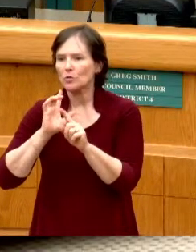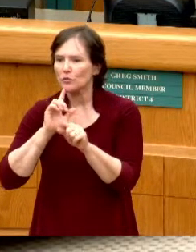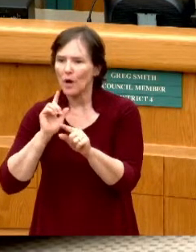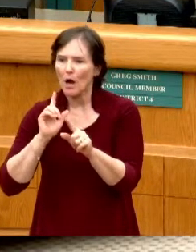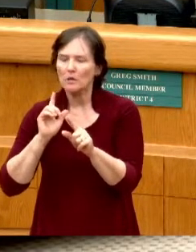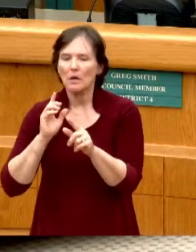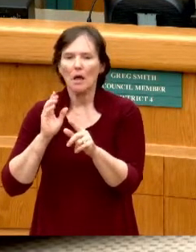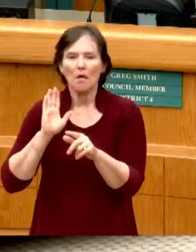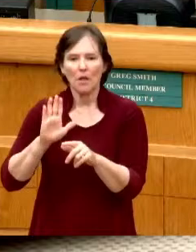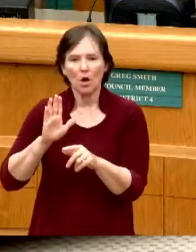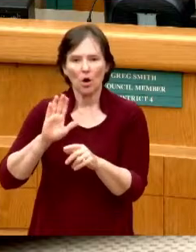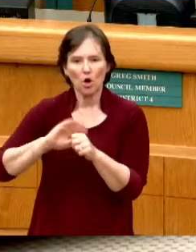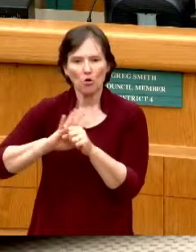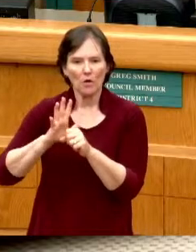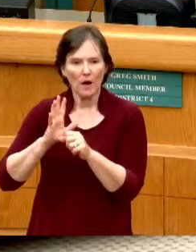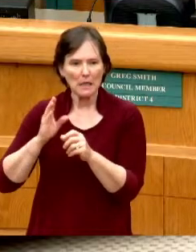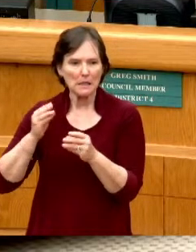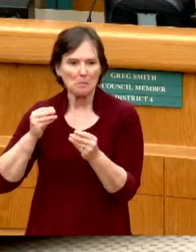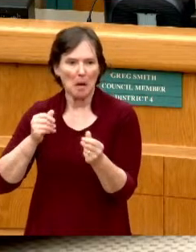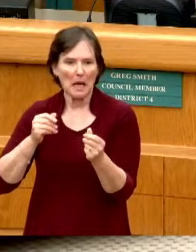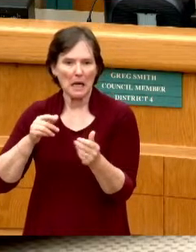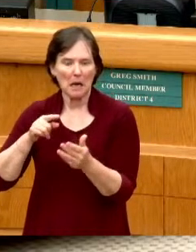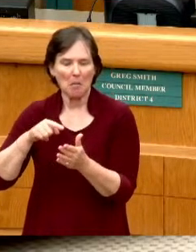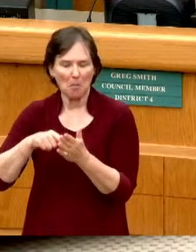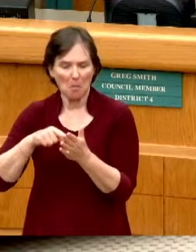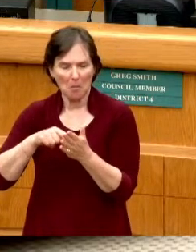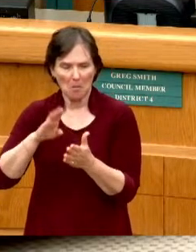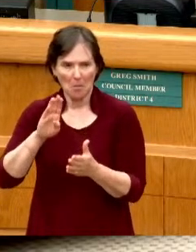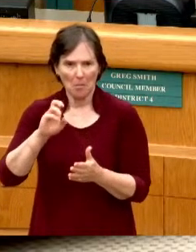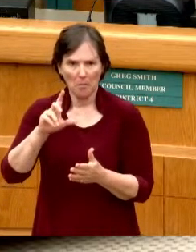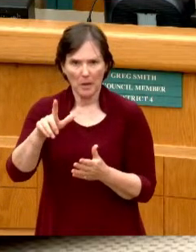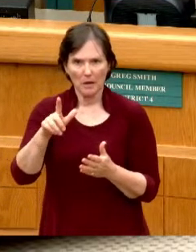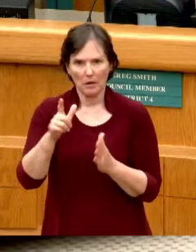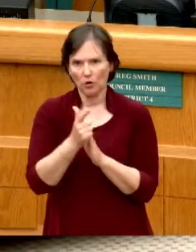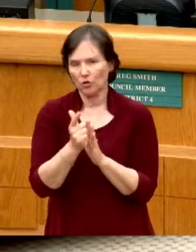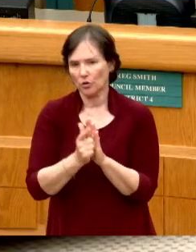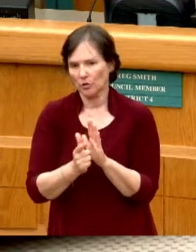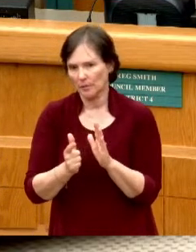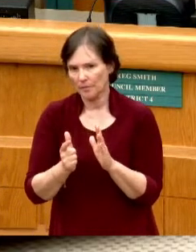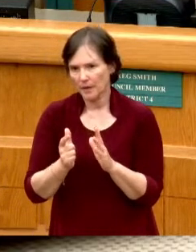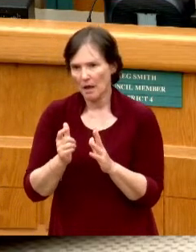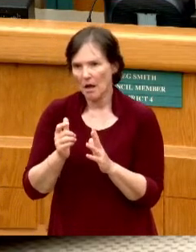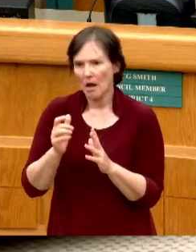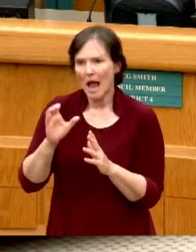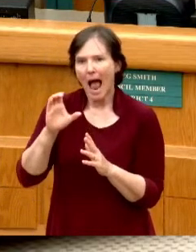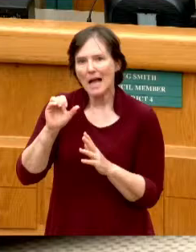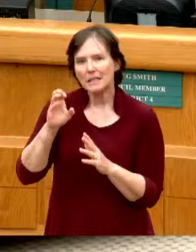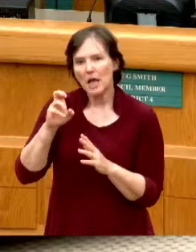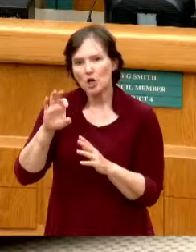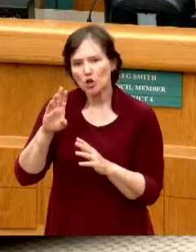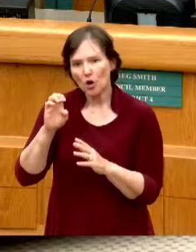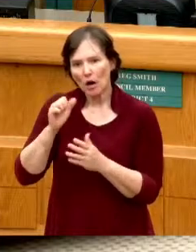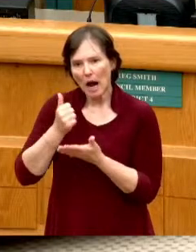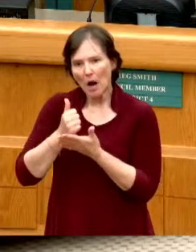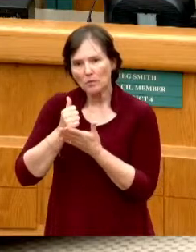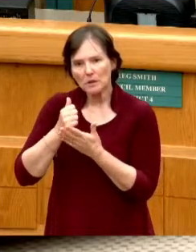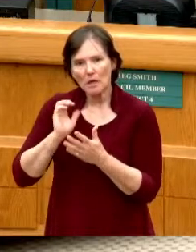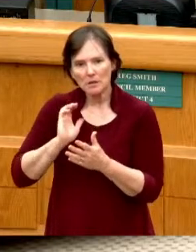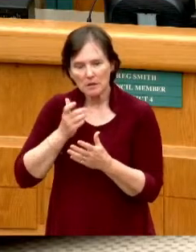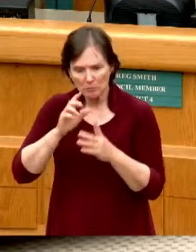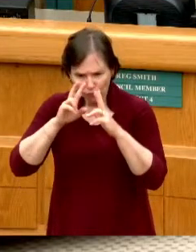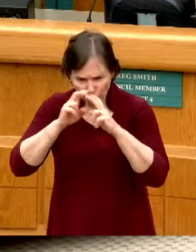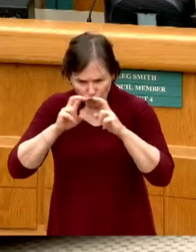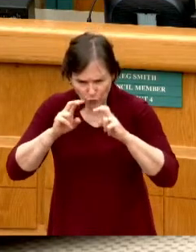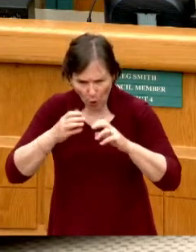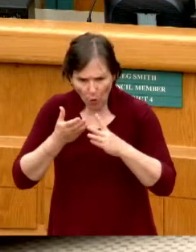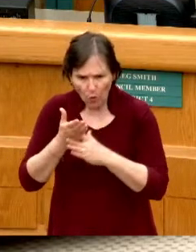bill. They have been intimately involved with helping us assess which pieces of the bill. As you know, it's incredibly intricate, and they've been